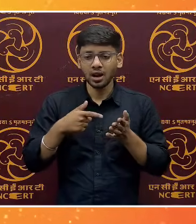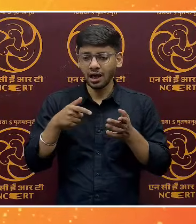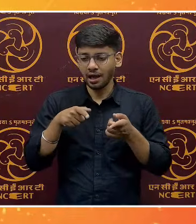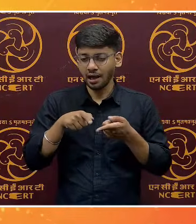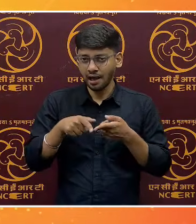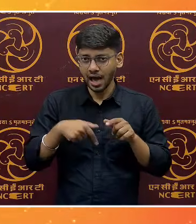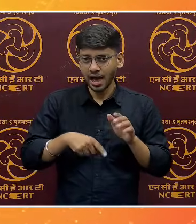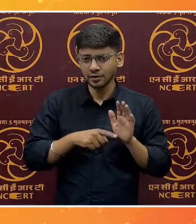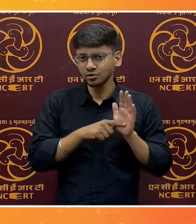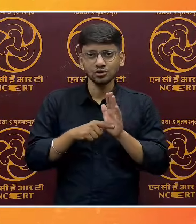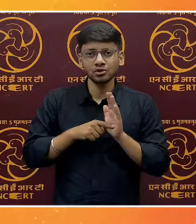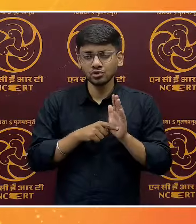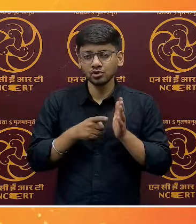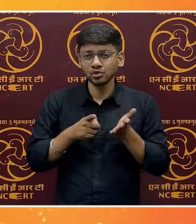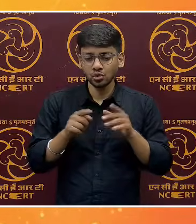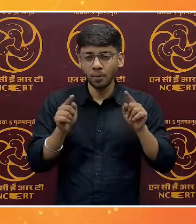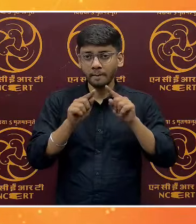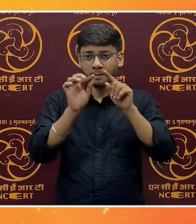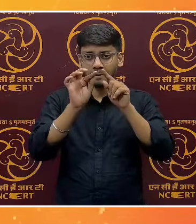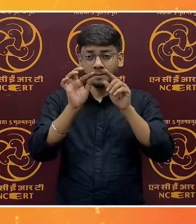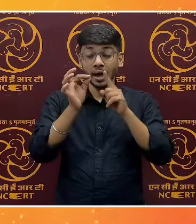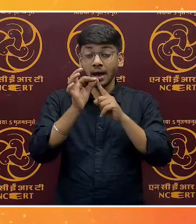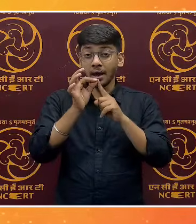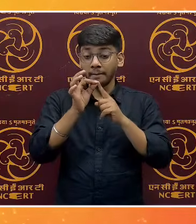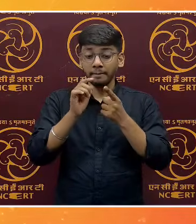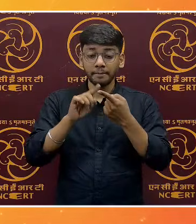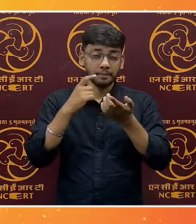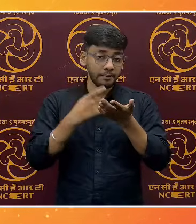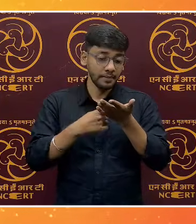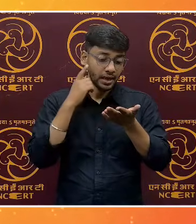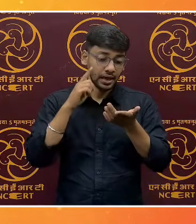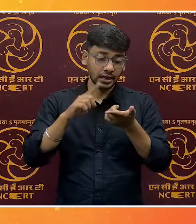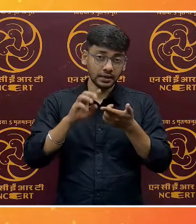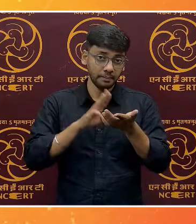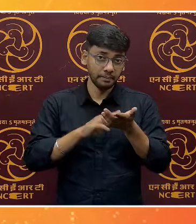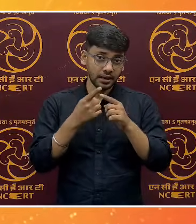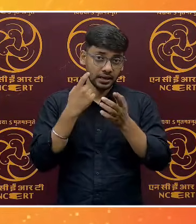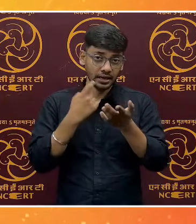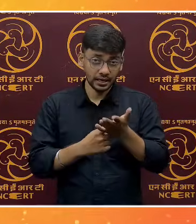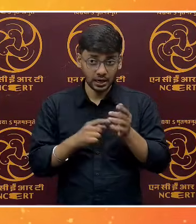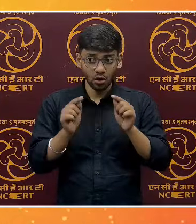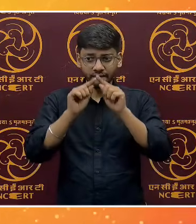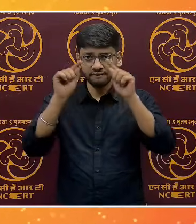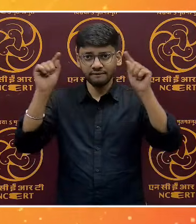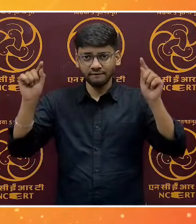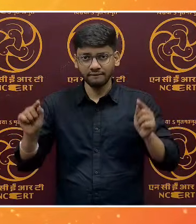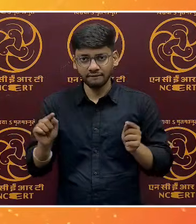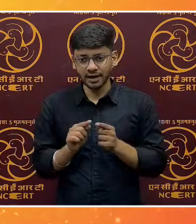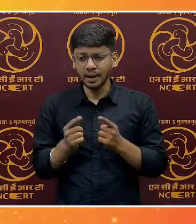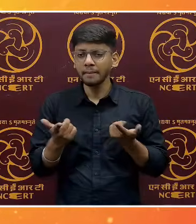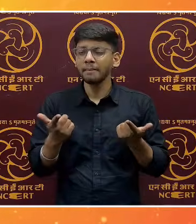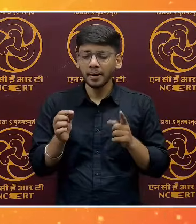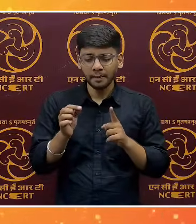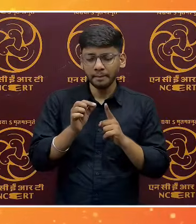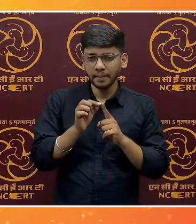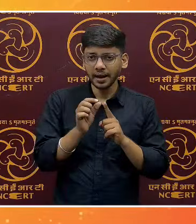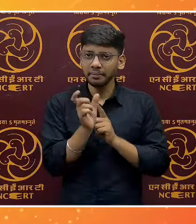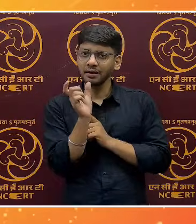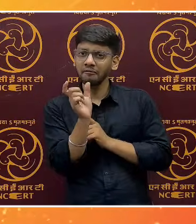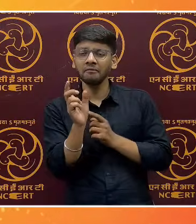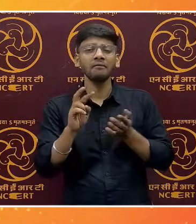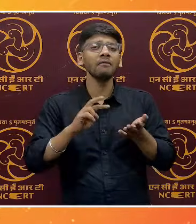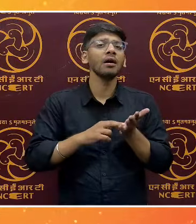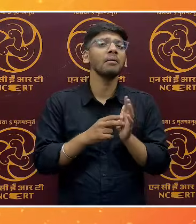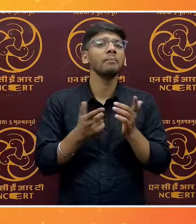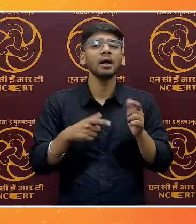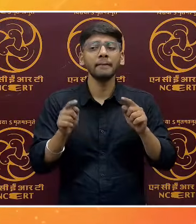of rectangle, we would like to understand a little better about perimeter. So would you like to tell us in a layman's language what